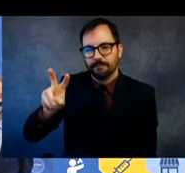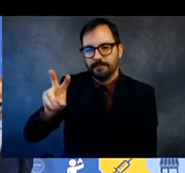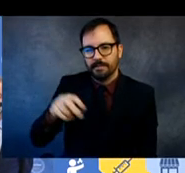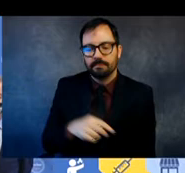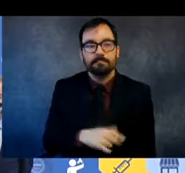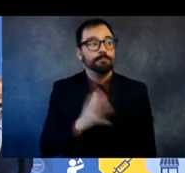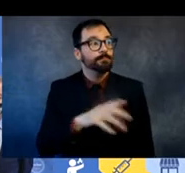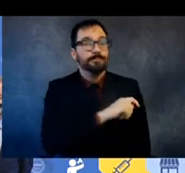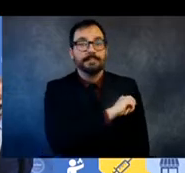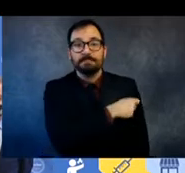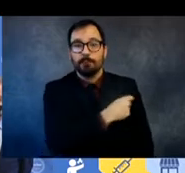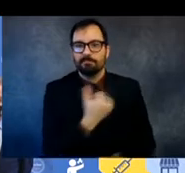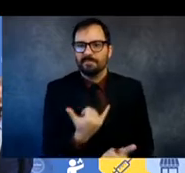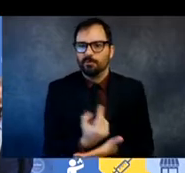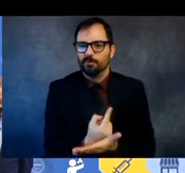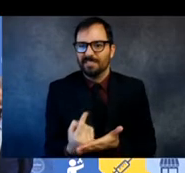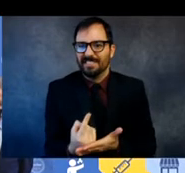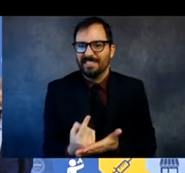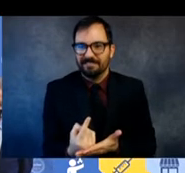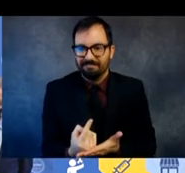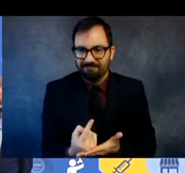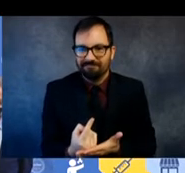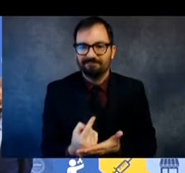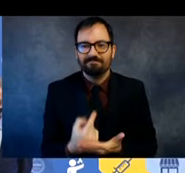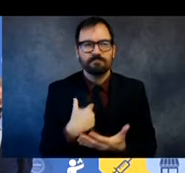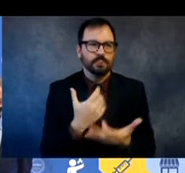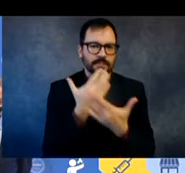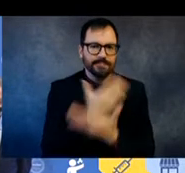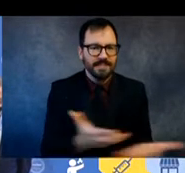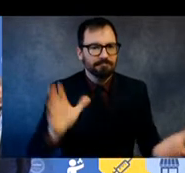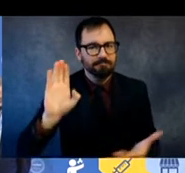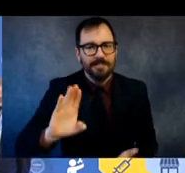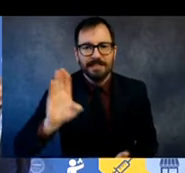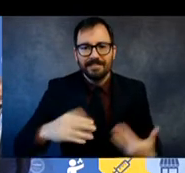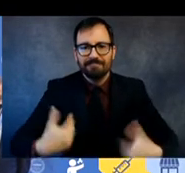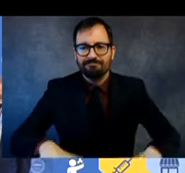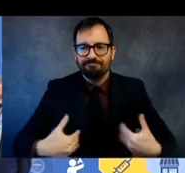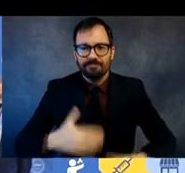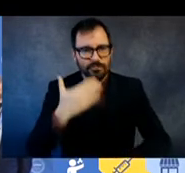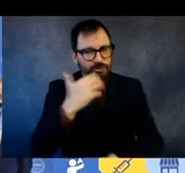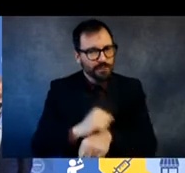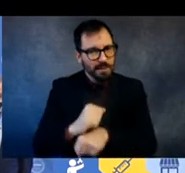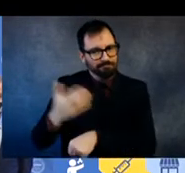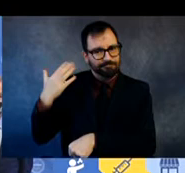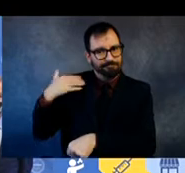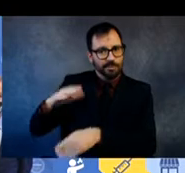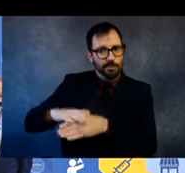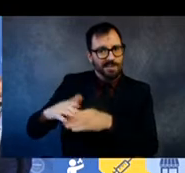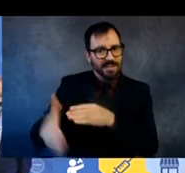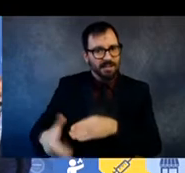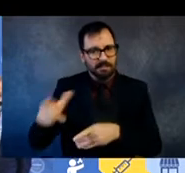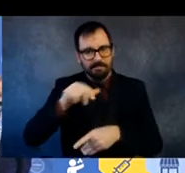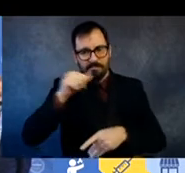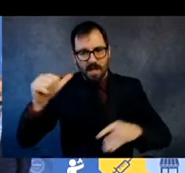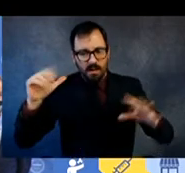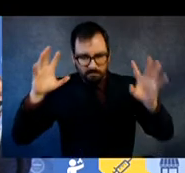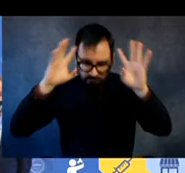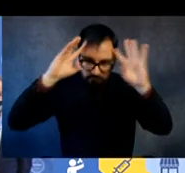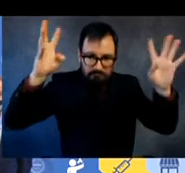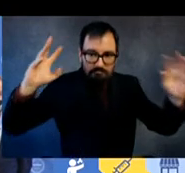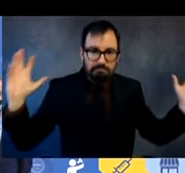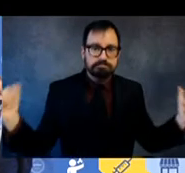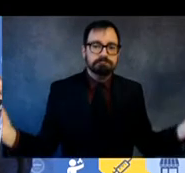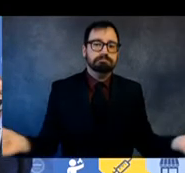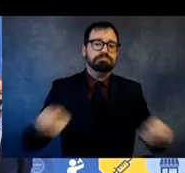people of Boston for doing a good job this past weekend. We didn't have many reports of large gatherings. City departments were out enforcing